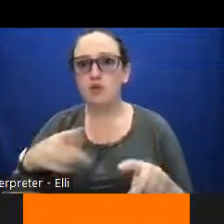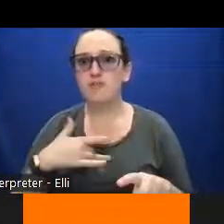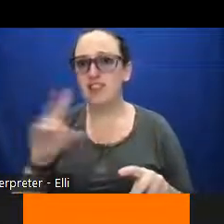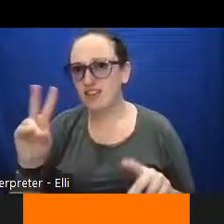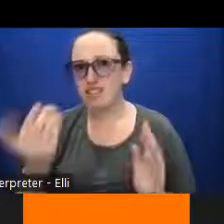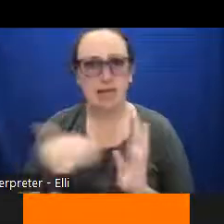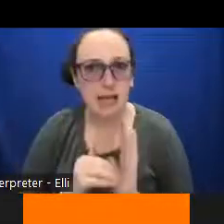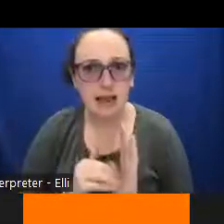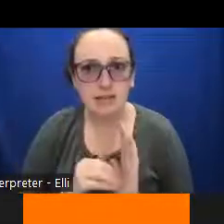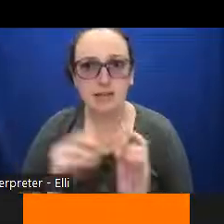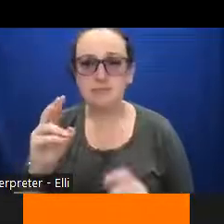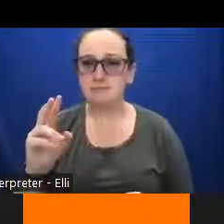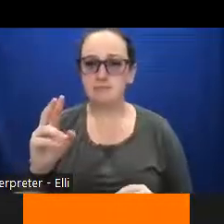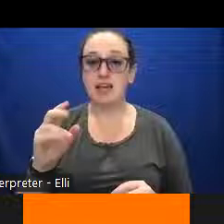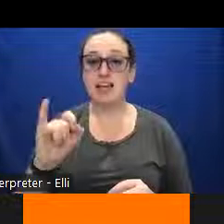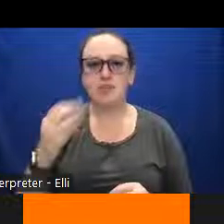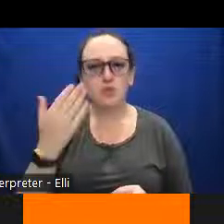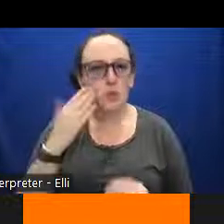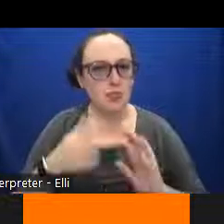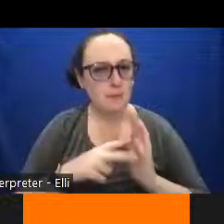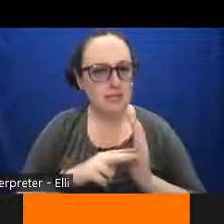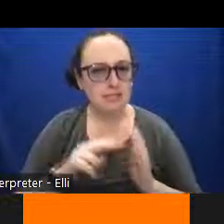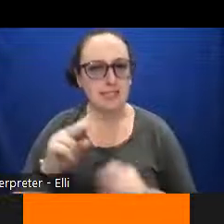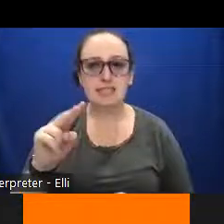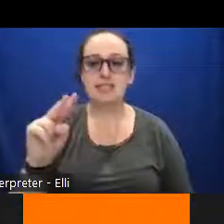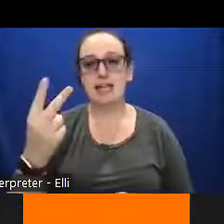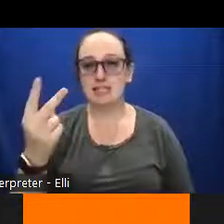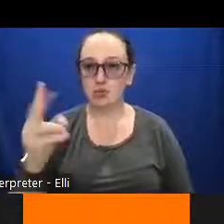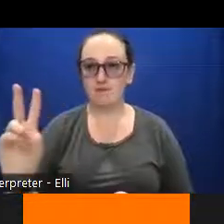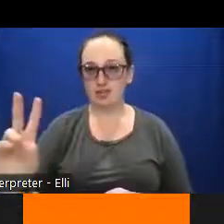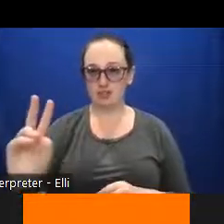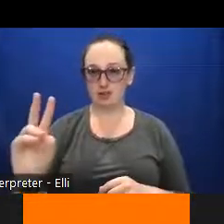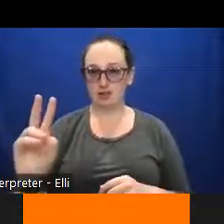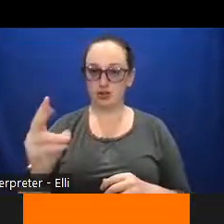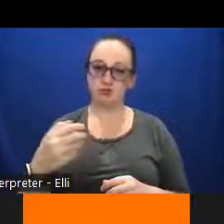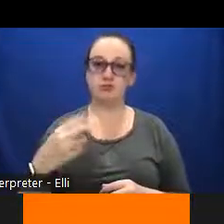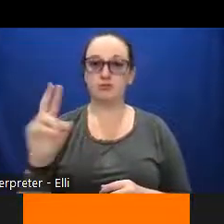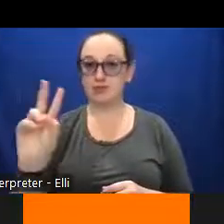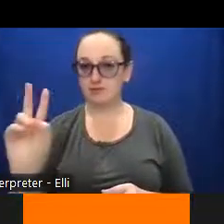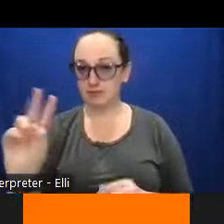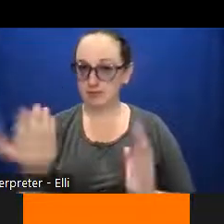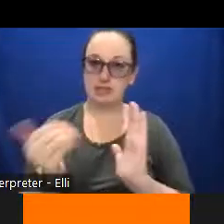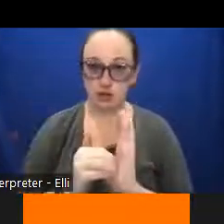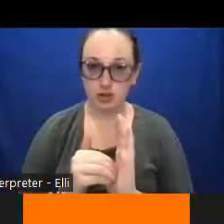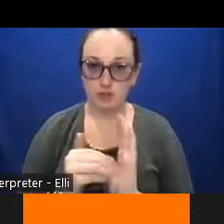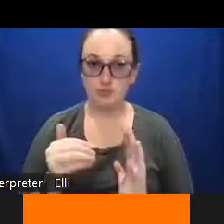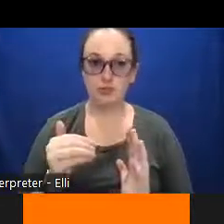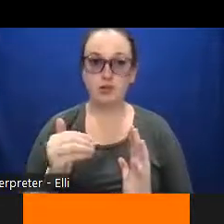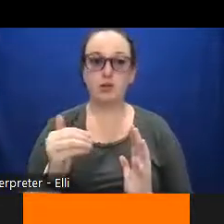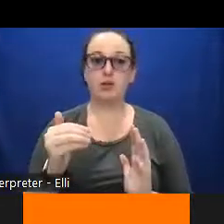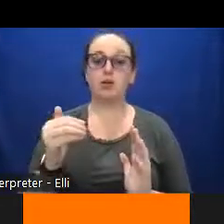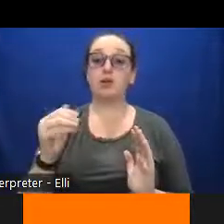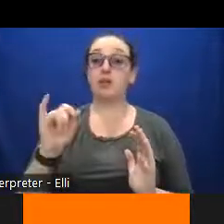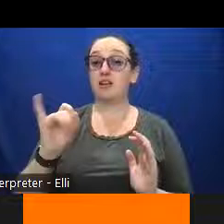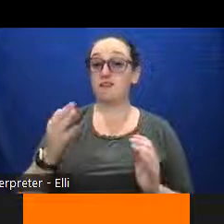victimization. And for those that don't know, secondary victimization is defined as the victim blaming